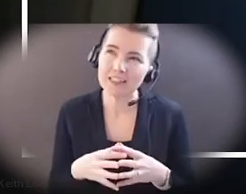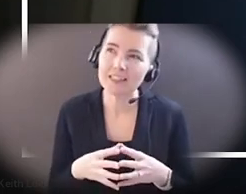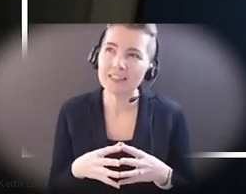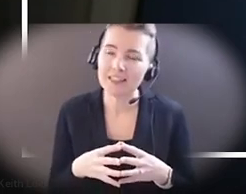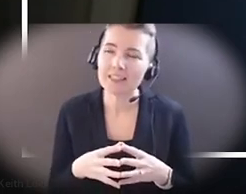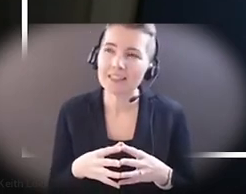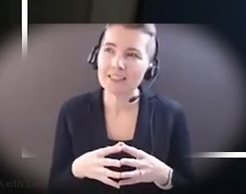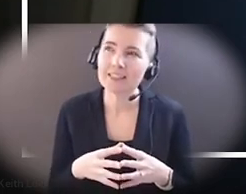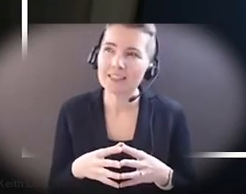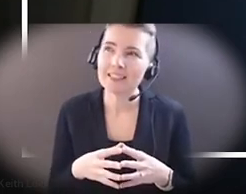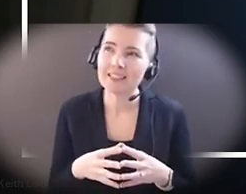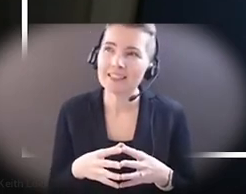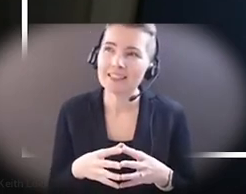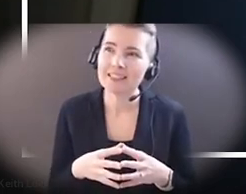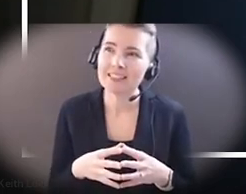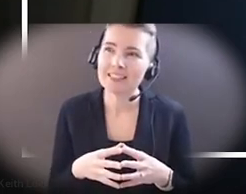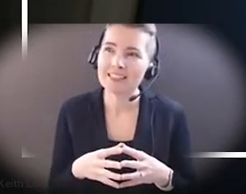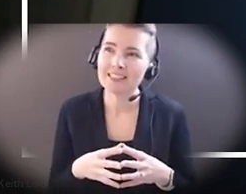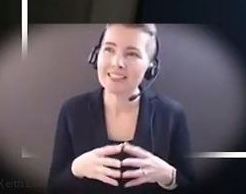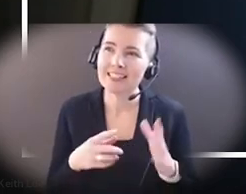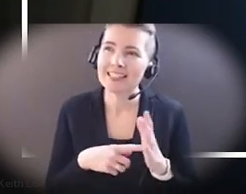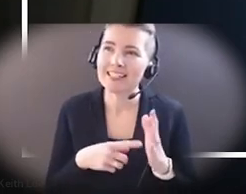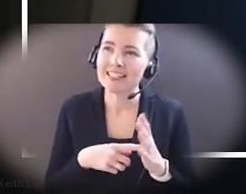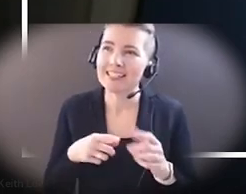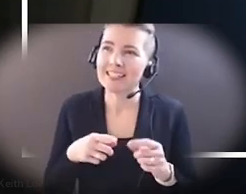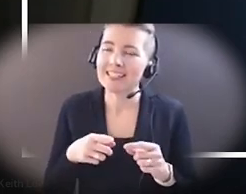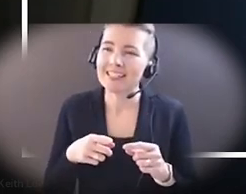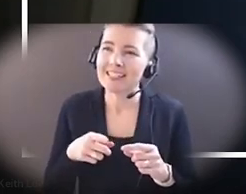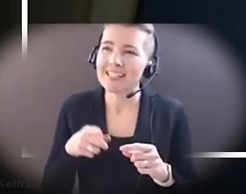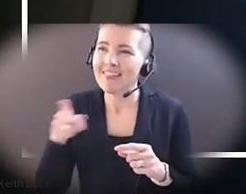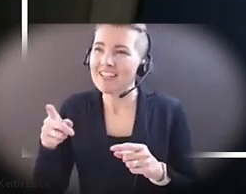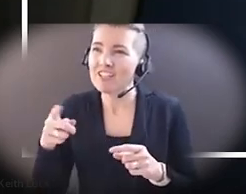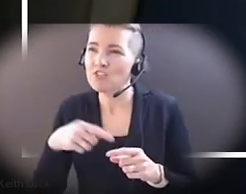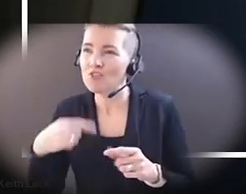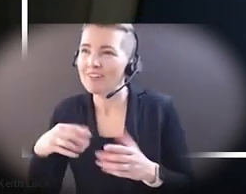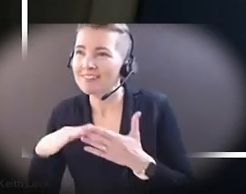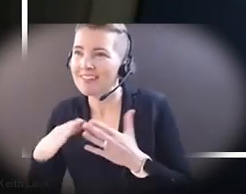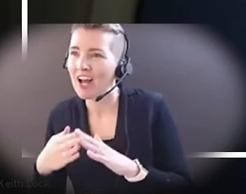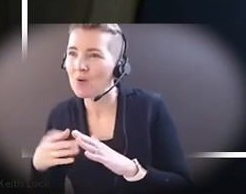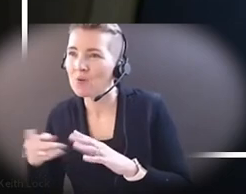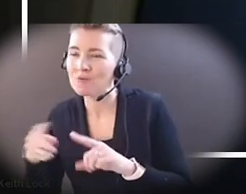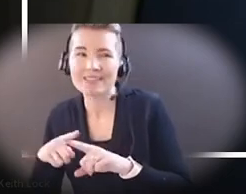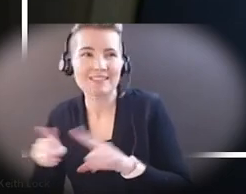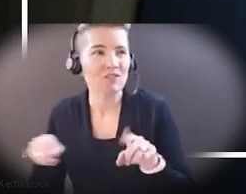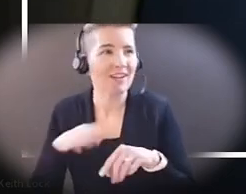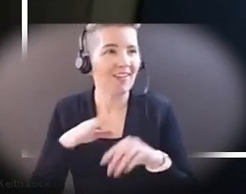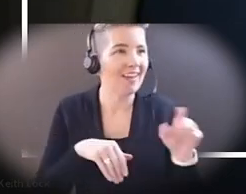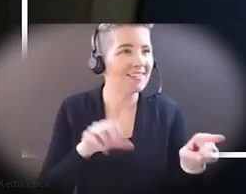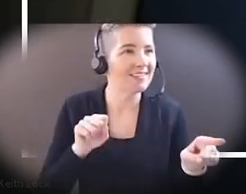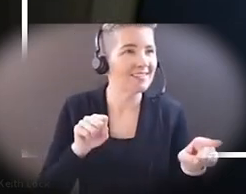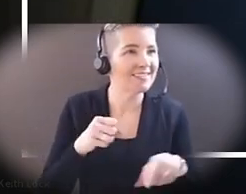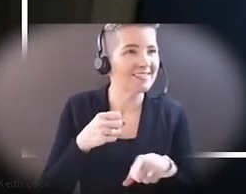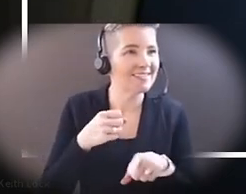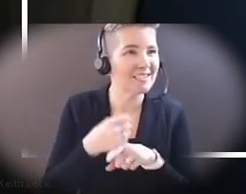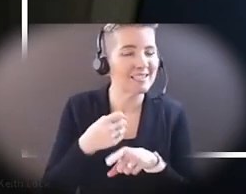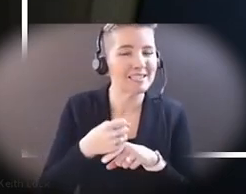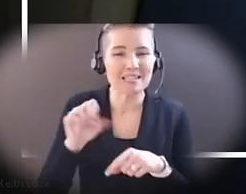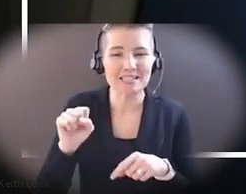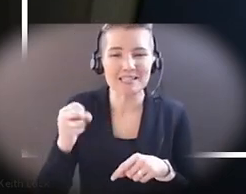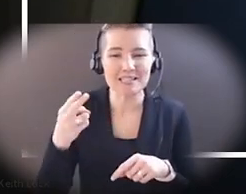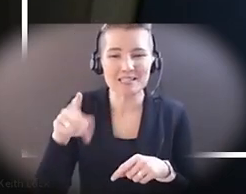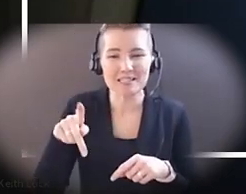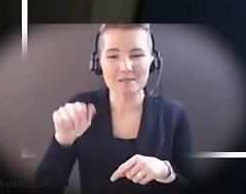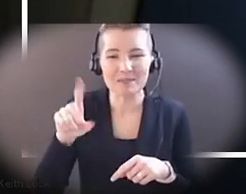that Girard Chinatown is different to Spadina Chinatown,